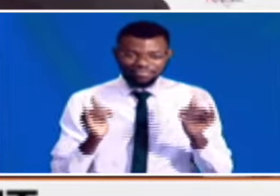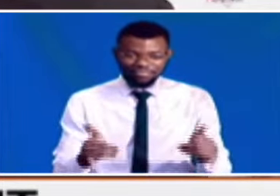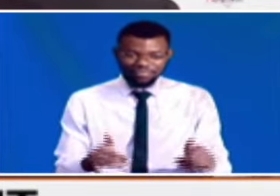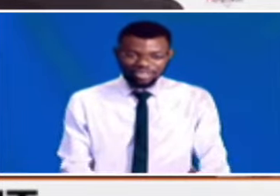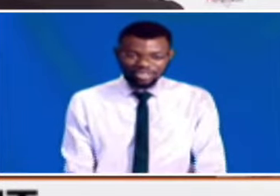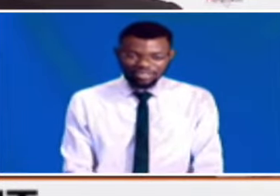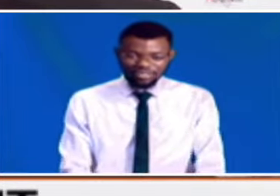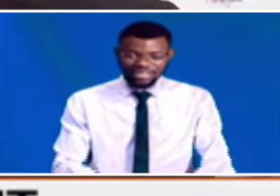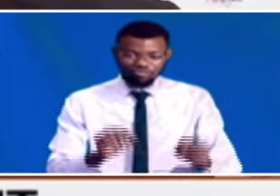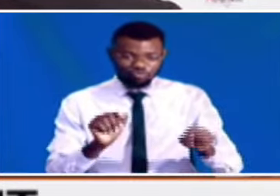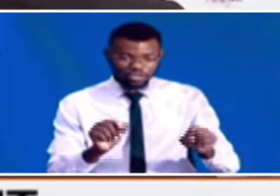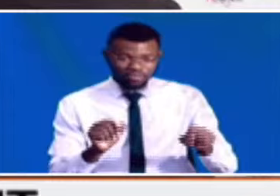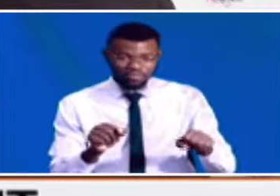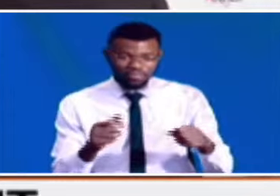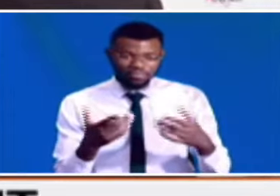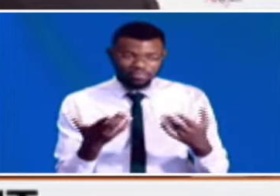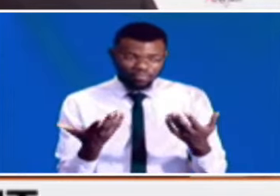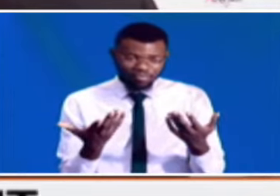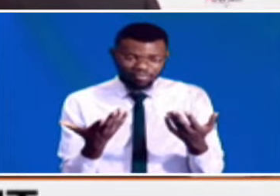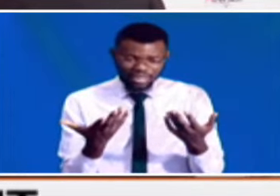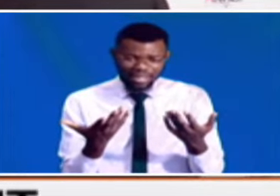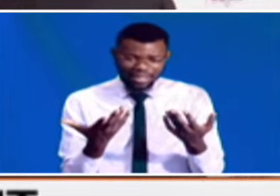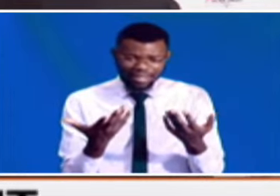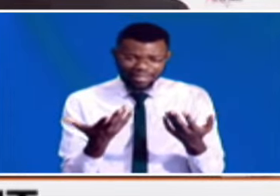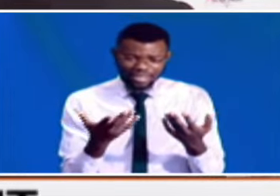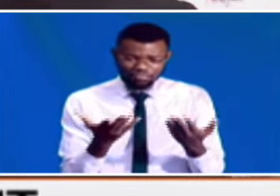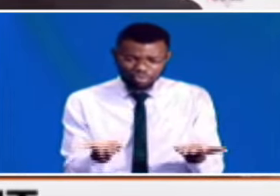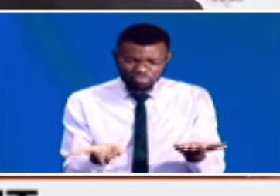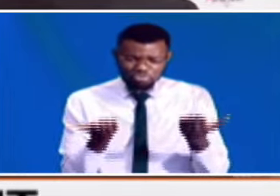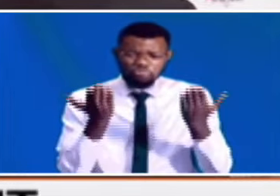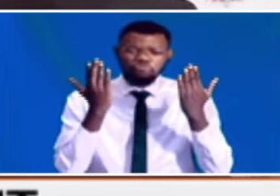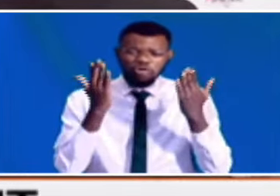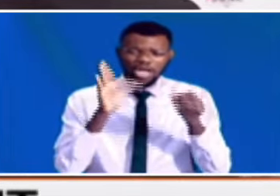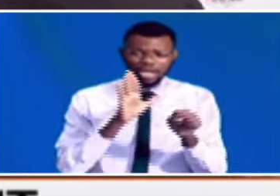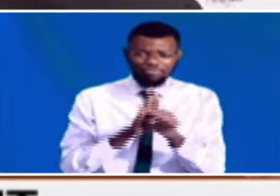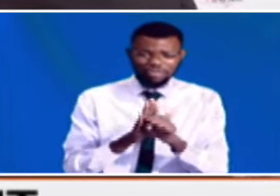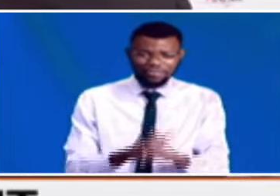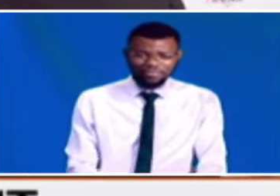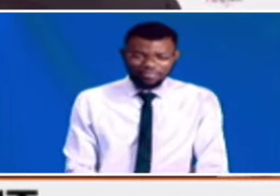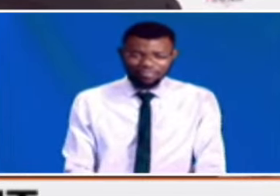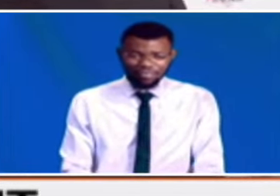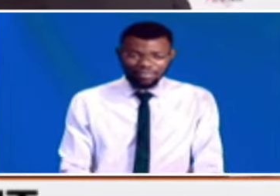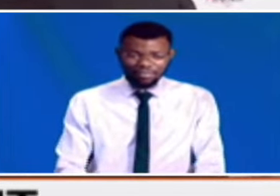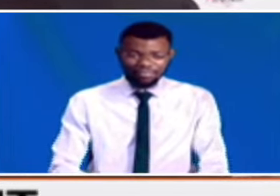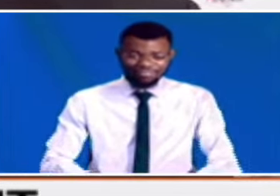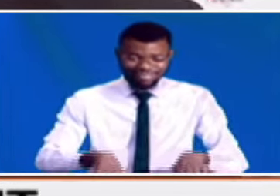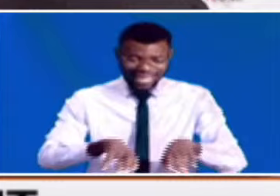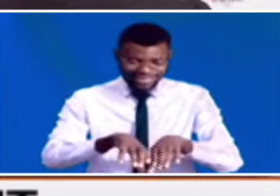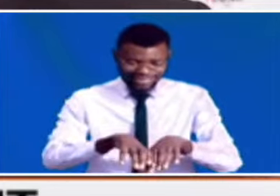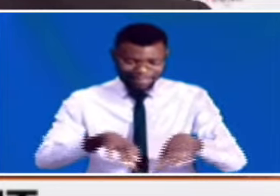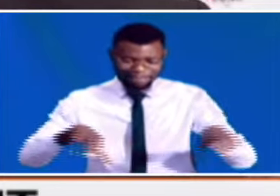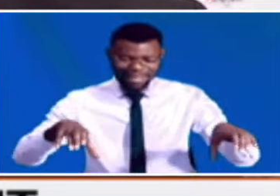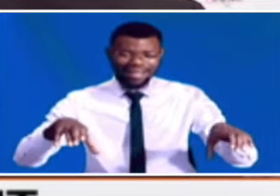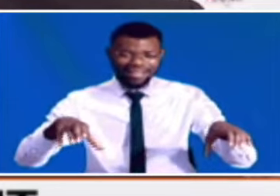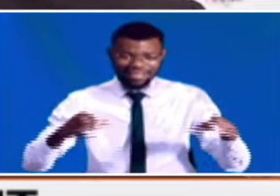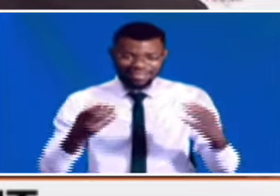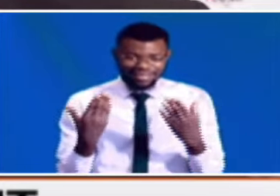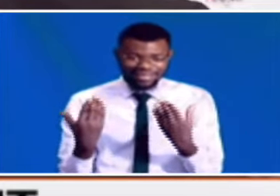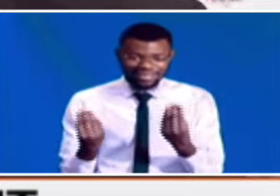With new technology you can do a lot of refurbishment on this. That will make timber also to be easily available for